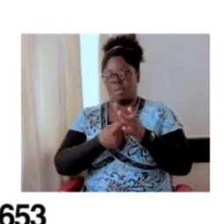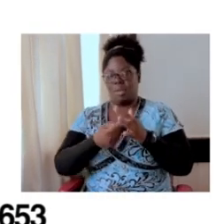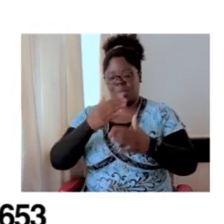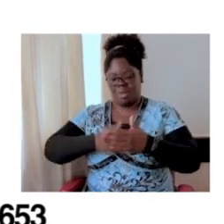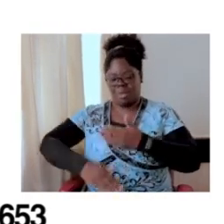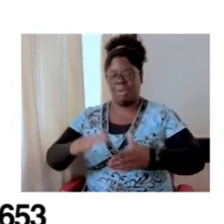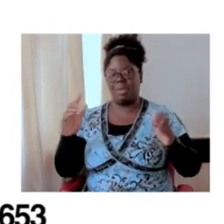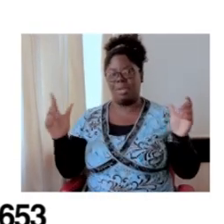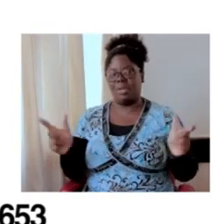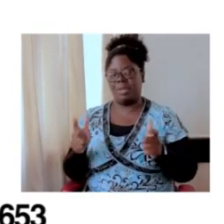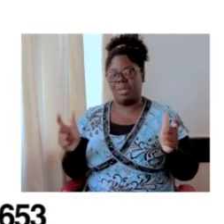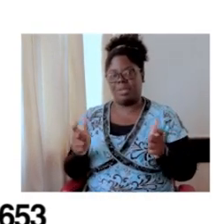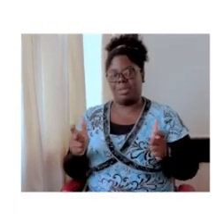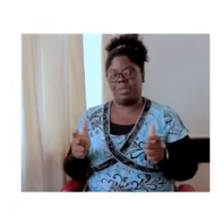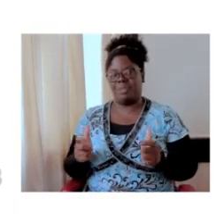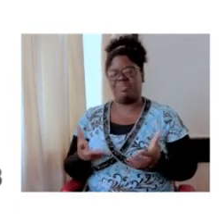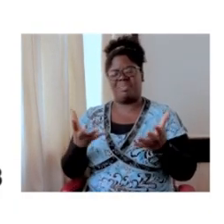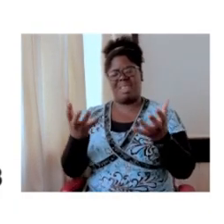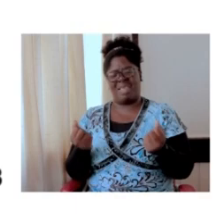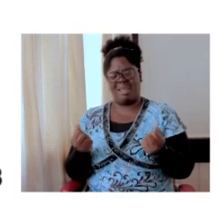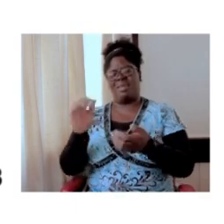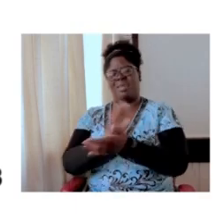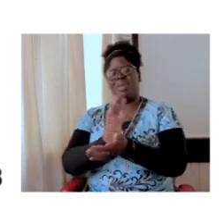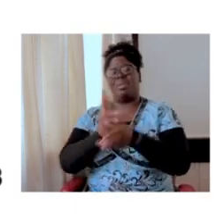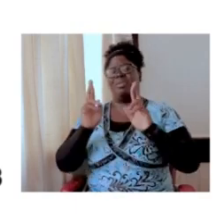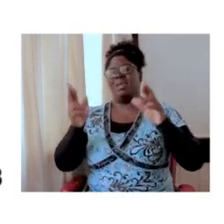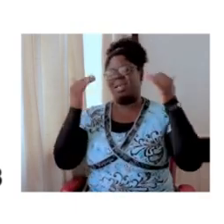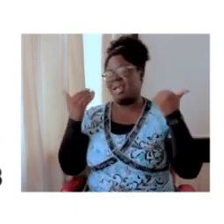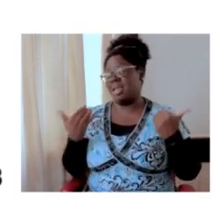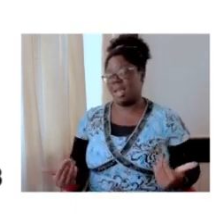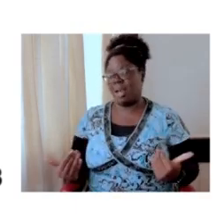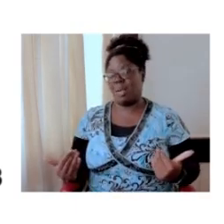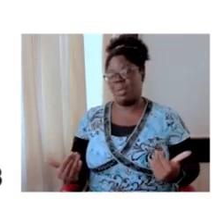225-02-7729 or 223-9653. Email